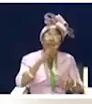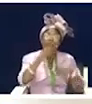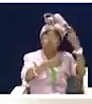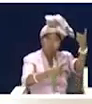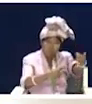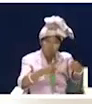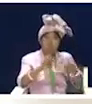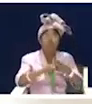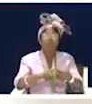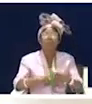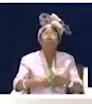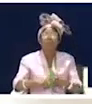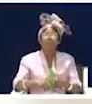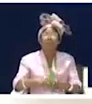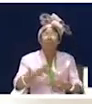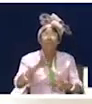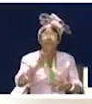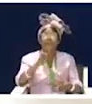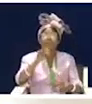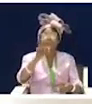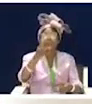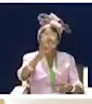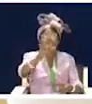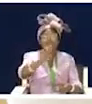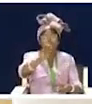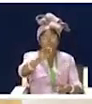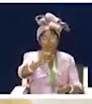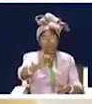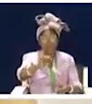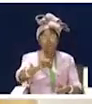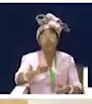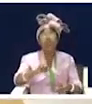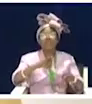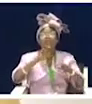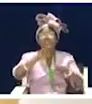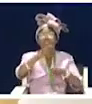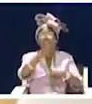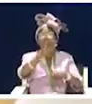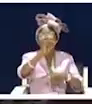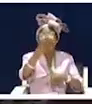Assistant General of Asia, Pastor Dayemi, the regional pastor,